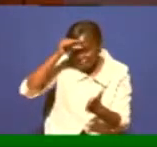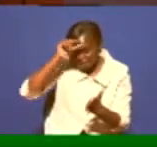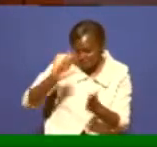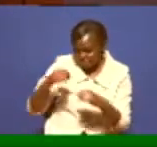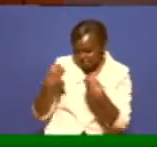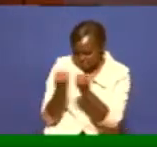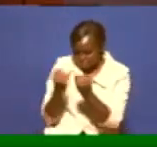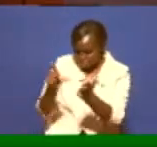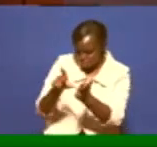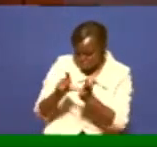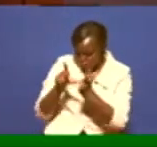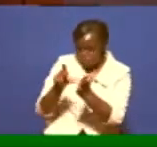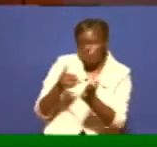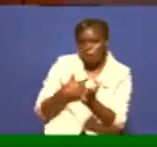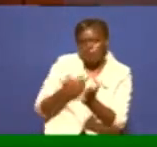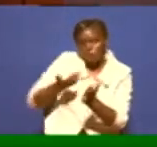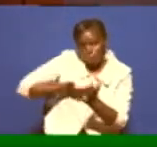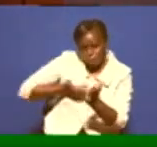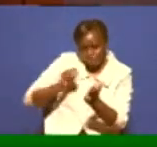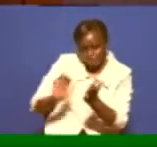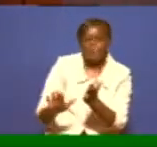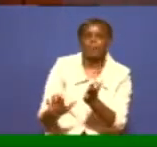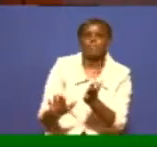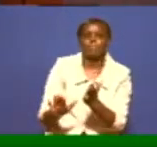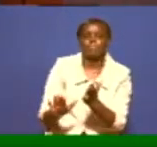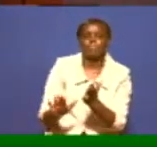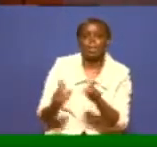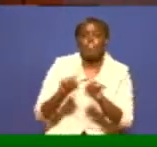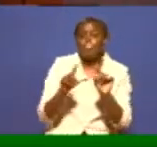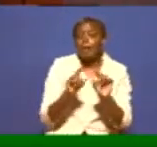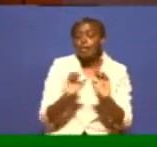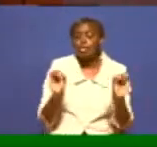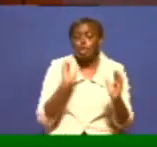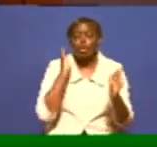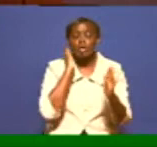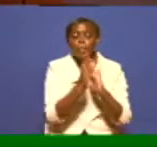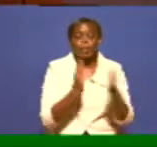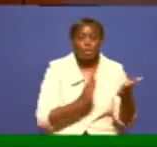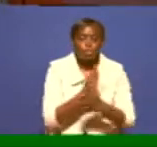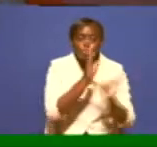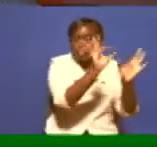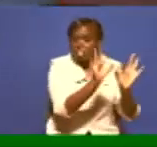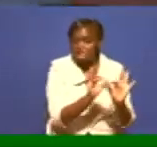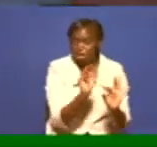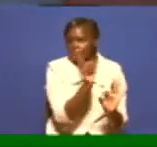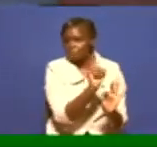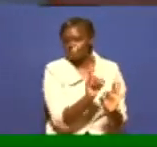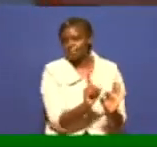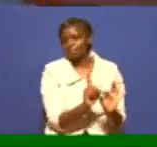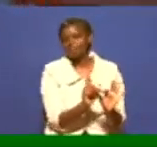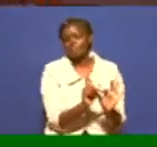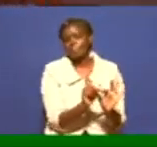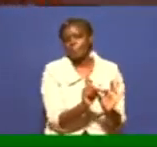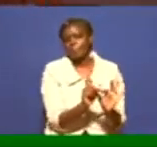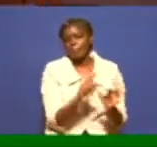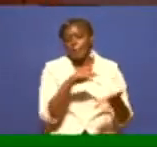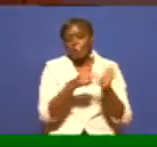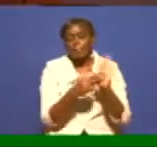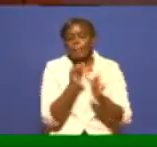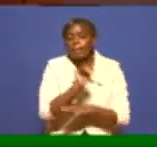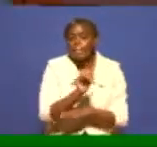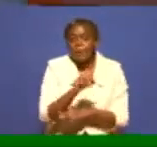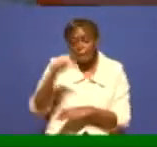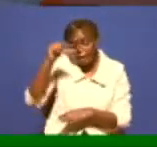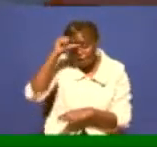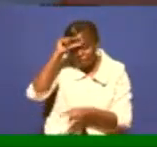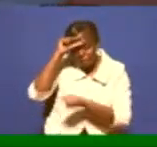institutions, which are government institutions, but not directly through the Treasury. And what that means is the government